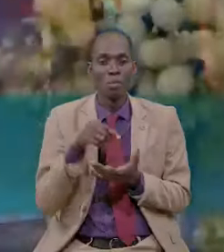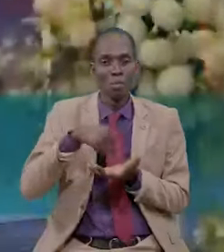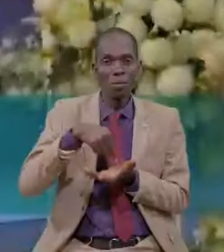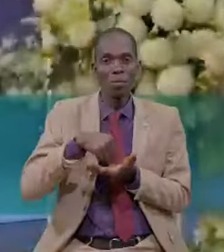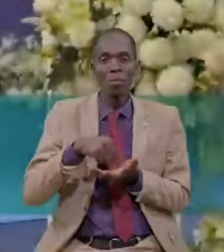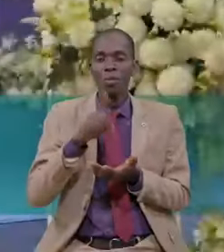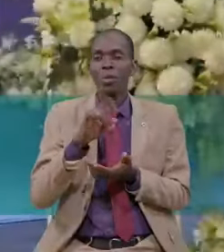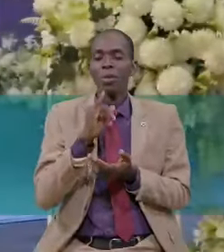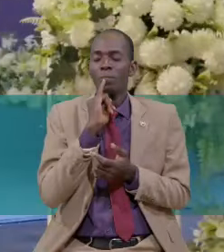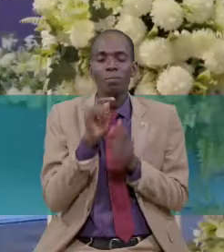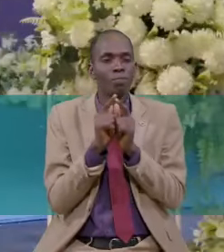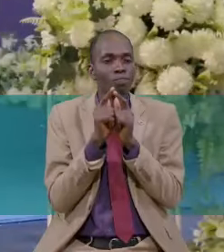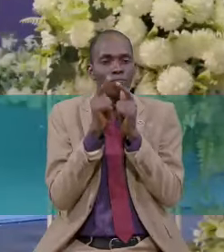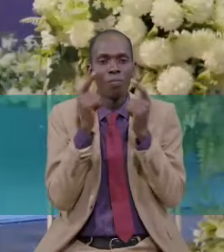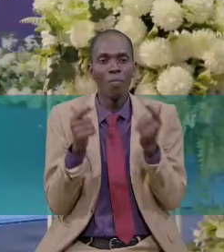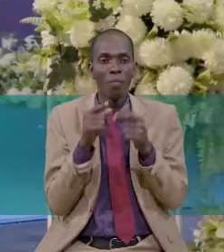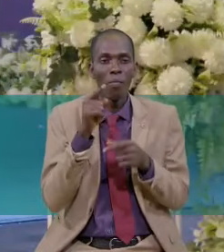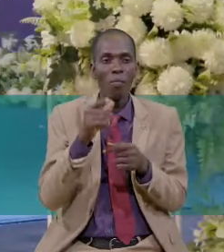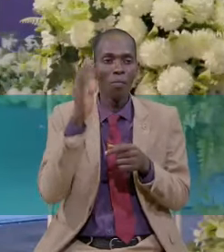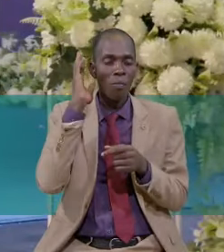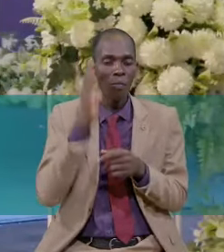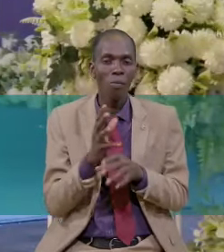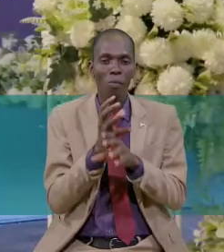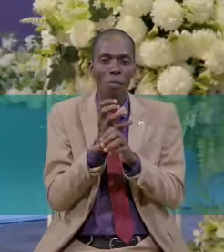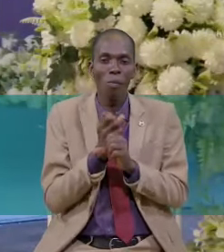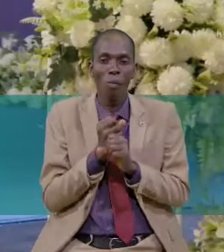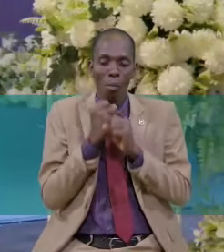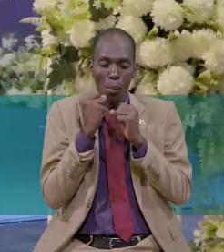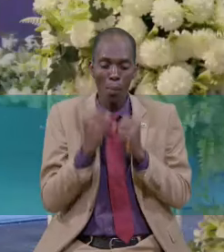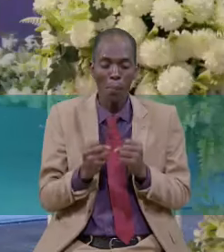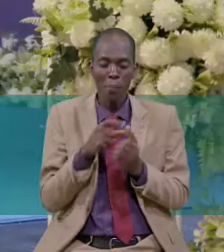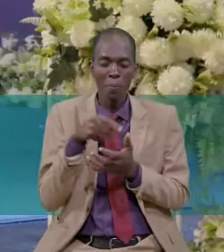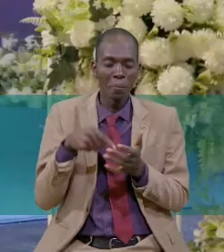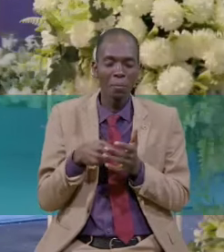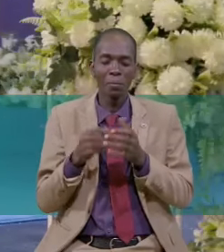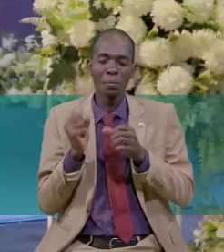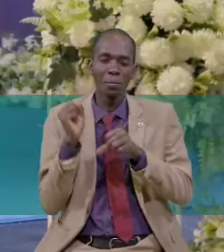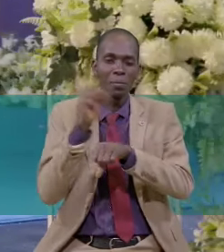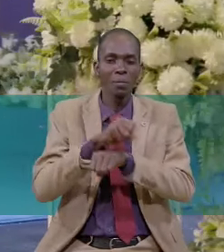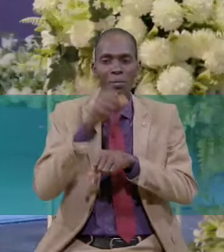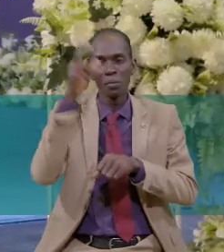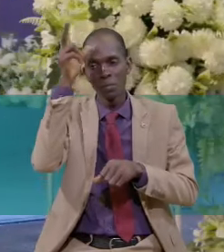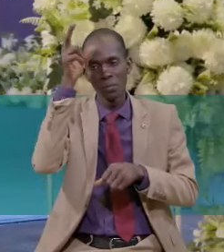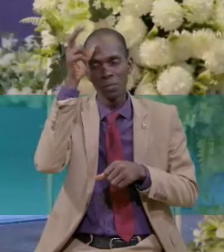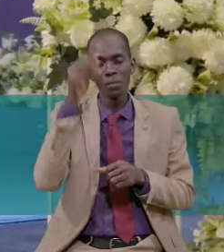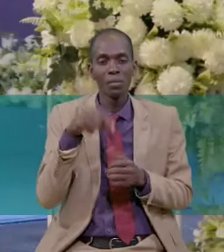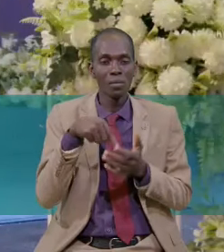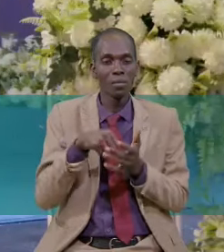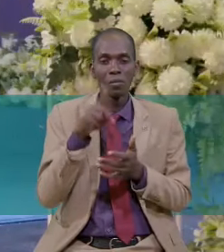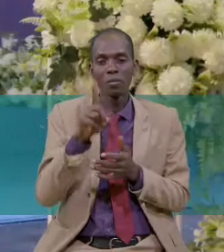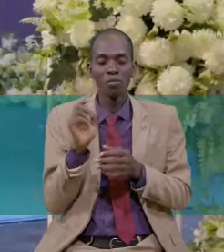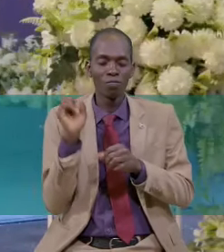dynamite. You shall receive power. This one conquers Satan. Amen. This one